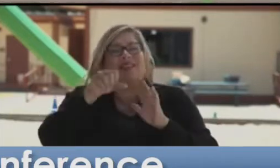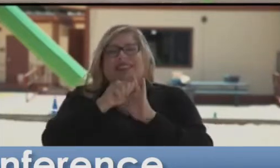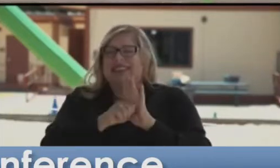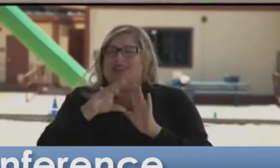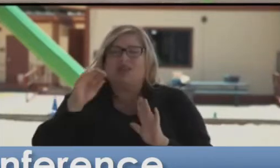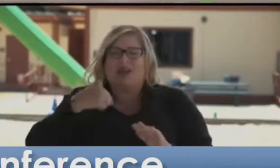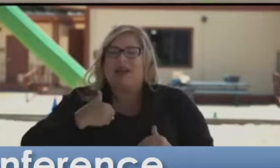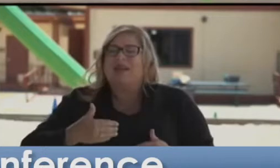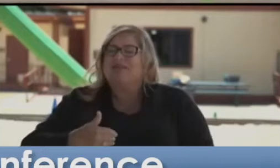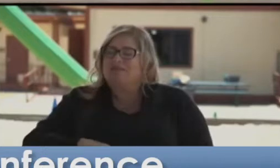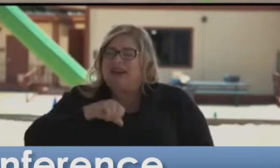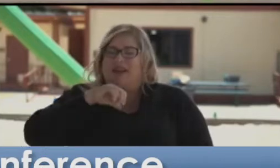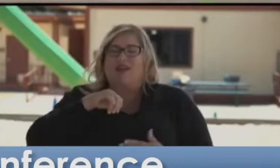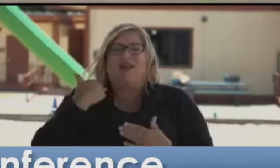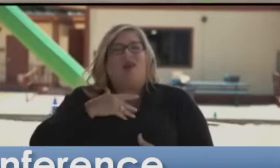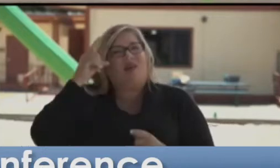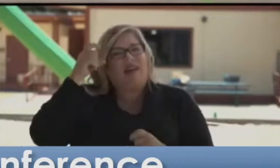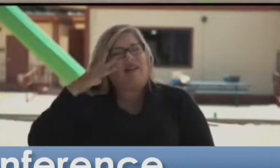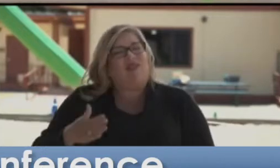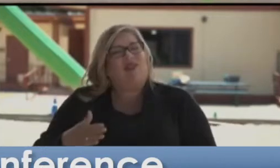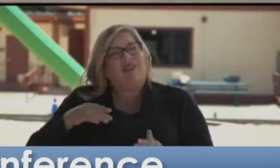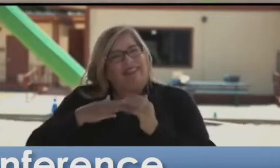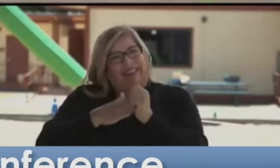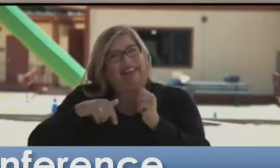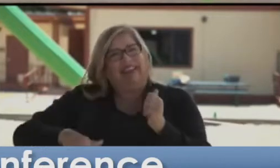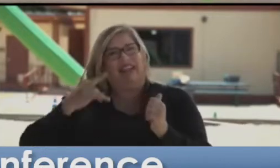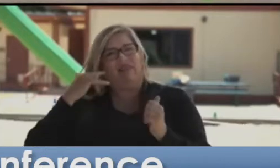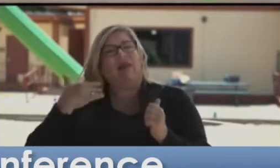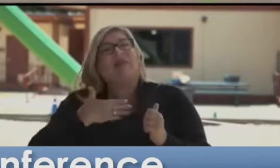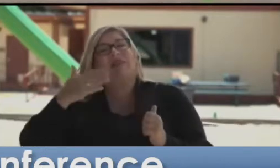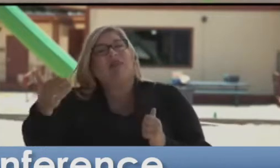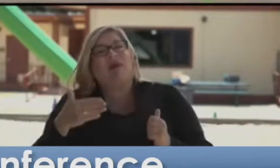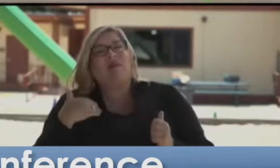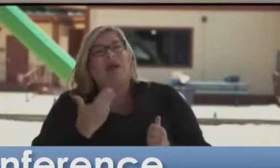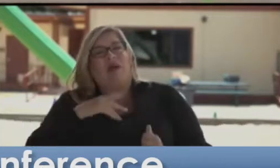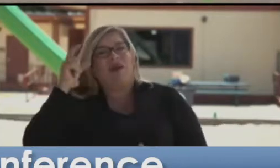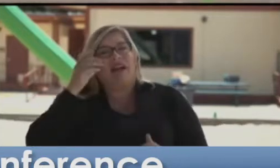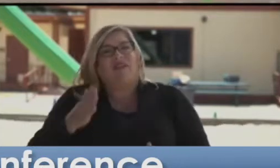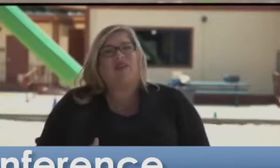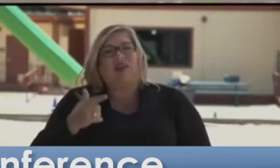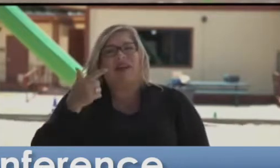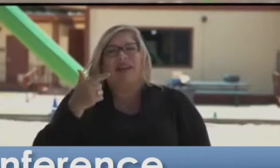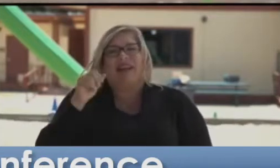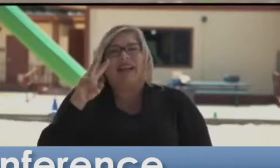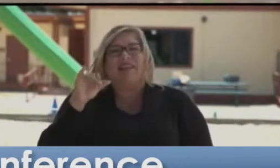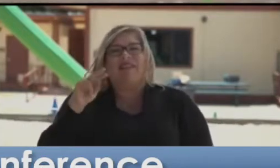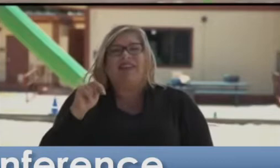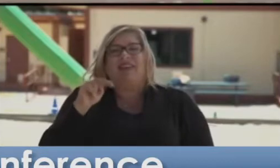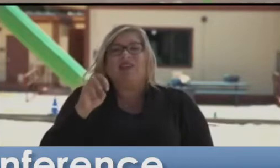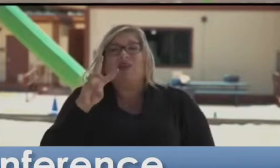and I'm happy to present him to you now. Please welcome our governor, Gavin Newsom.